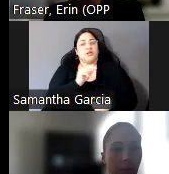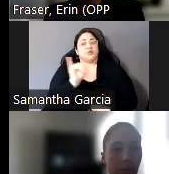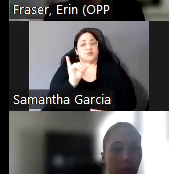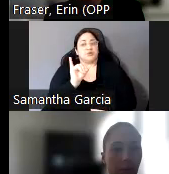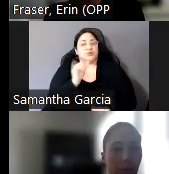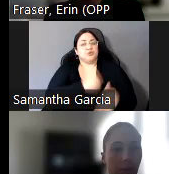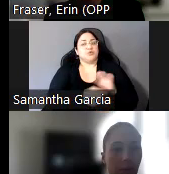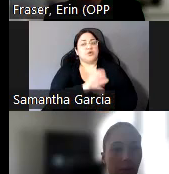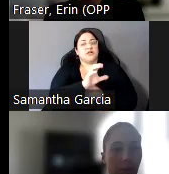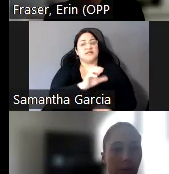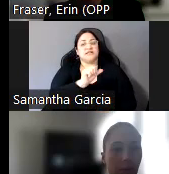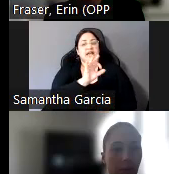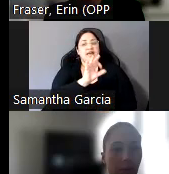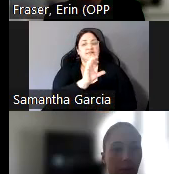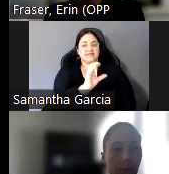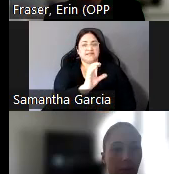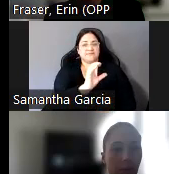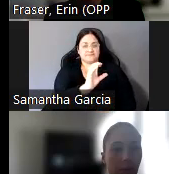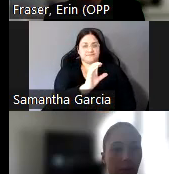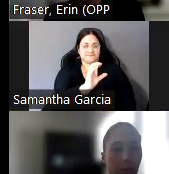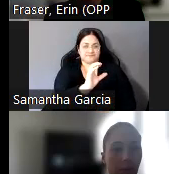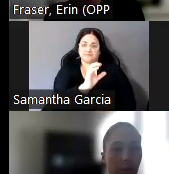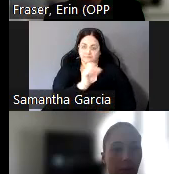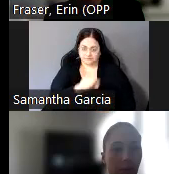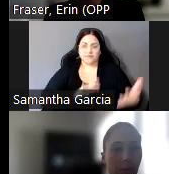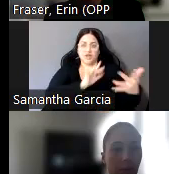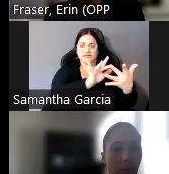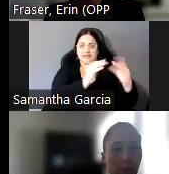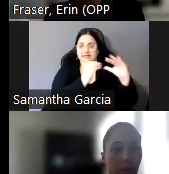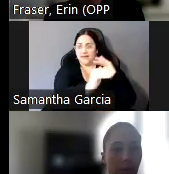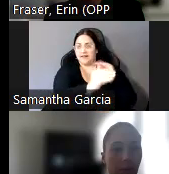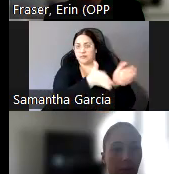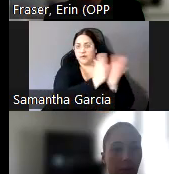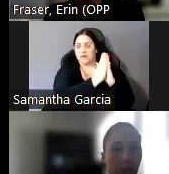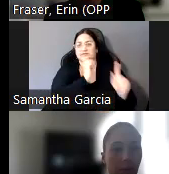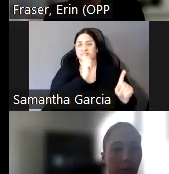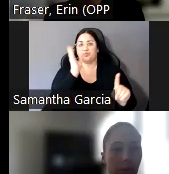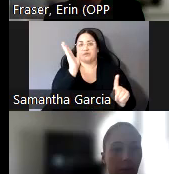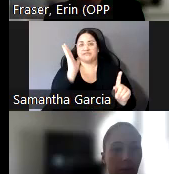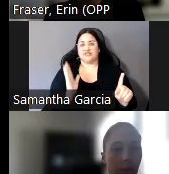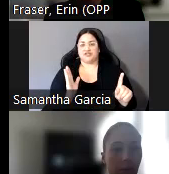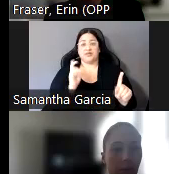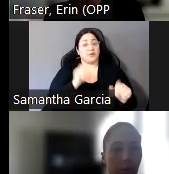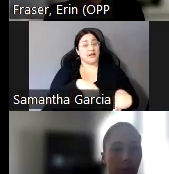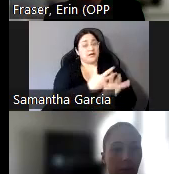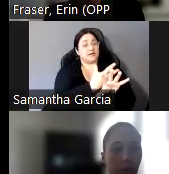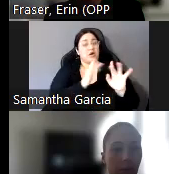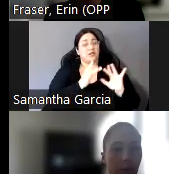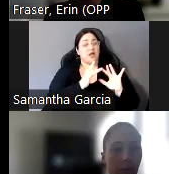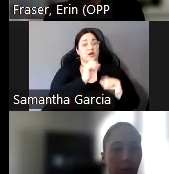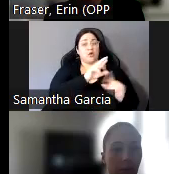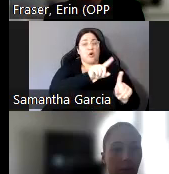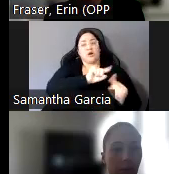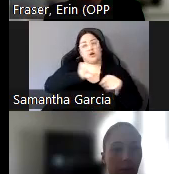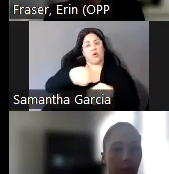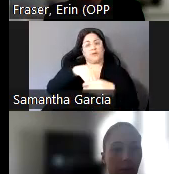partners and ask for a presentation. We're there to help. We can do it virtually. If it's not too far away, we can do it